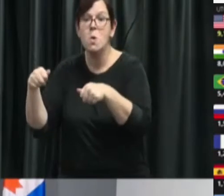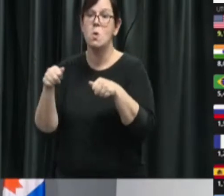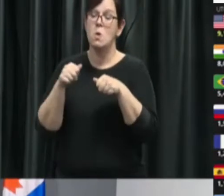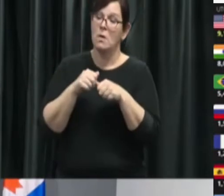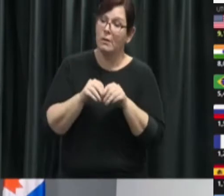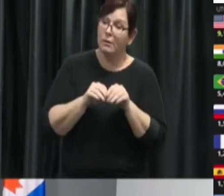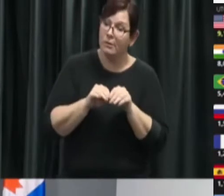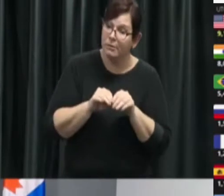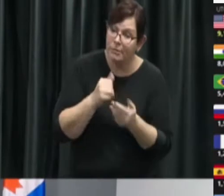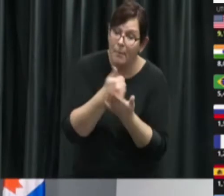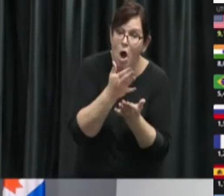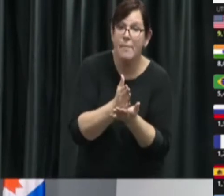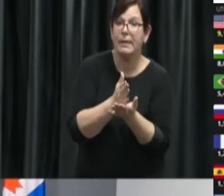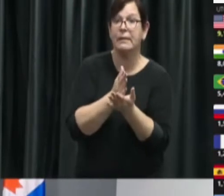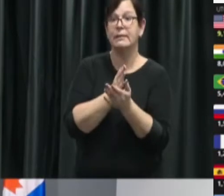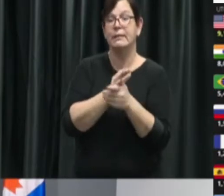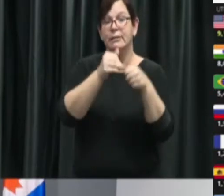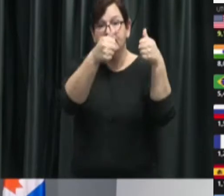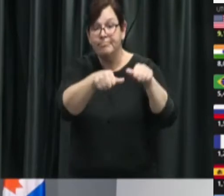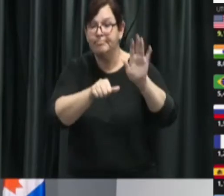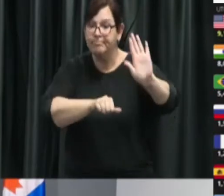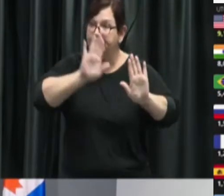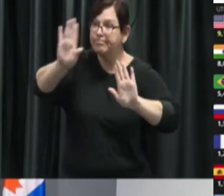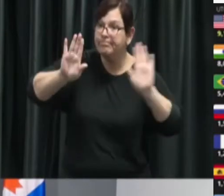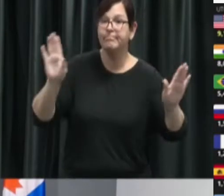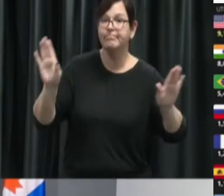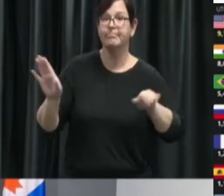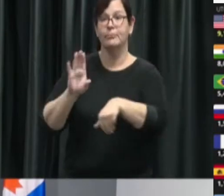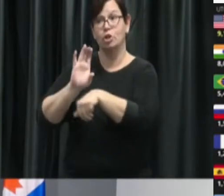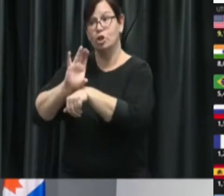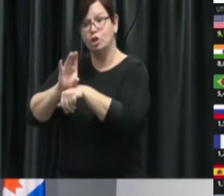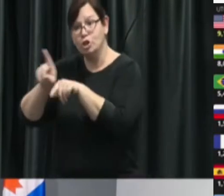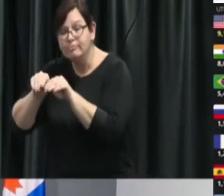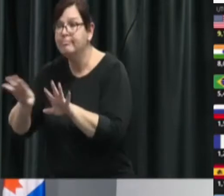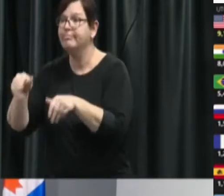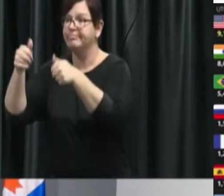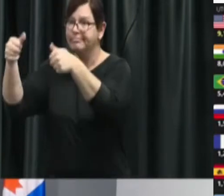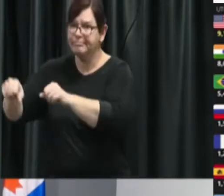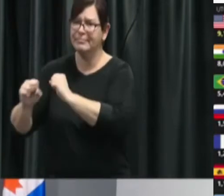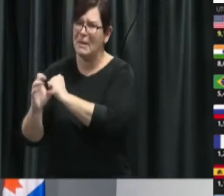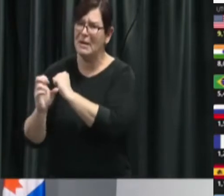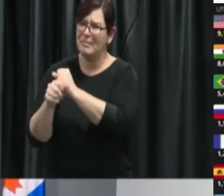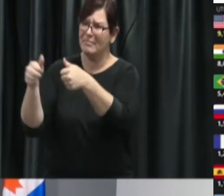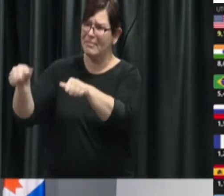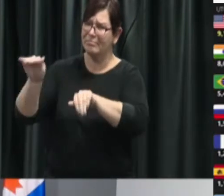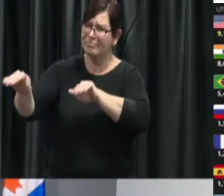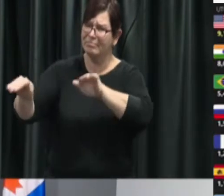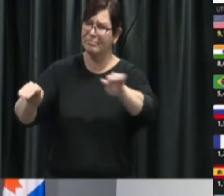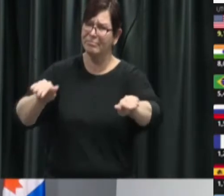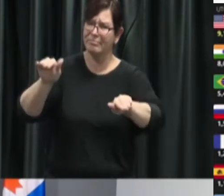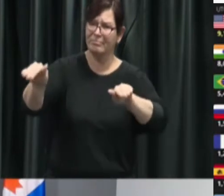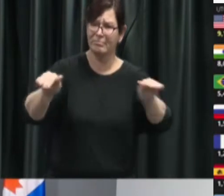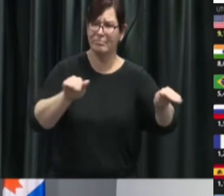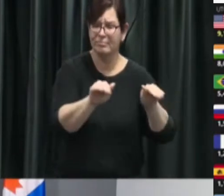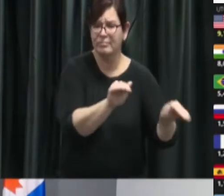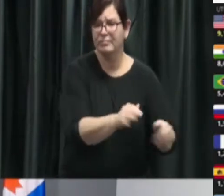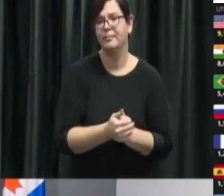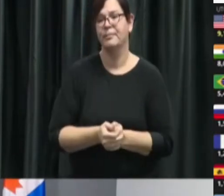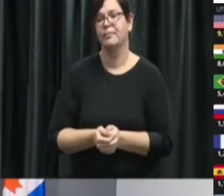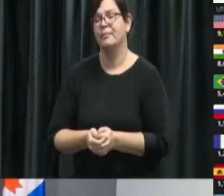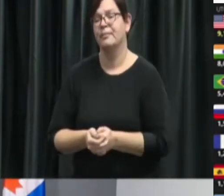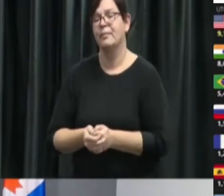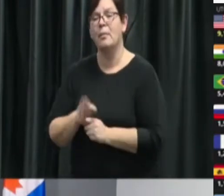apartment buildings, places of worship, and grocery stores. The Board of Health and Council have called